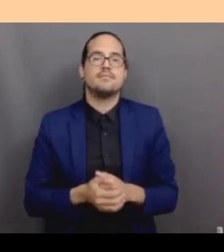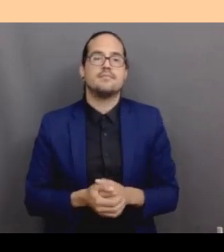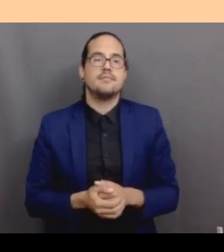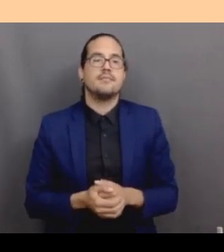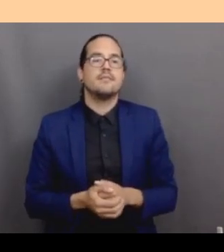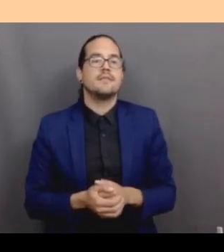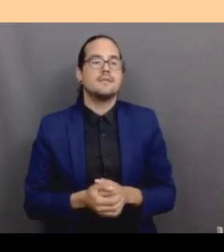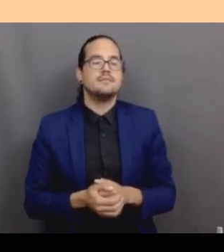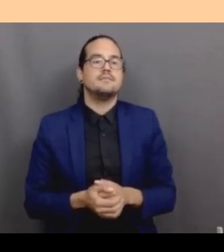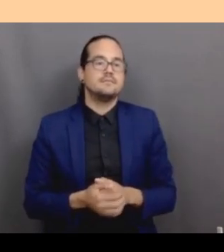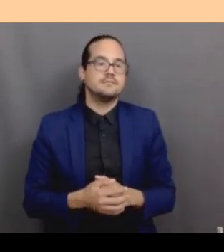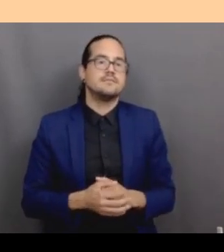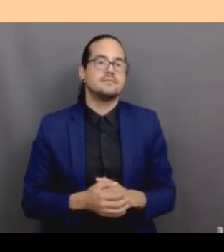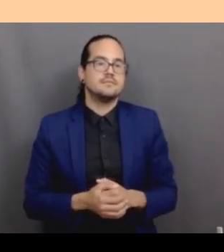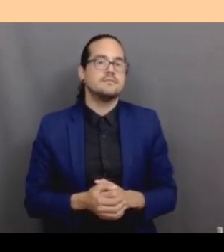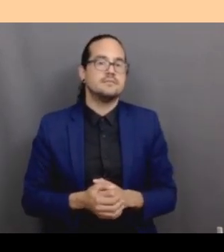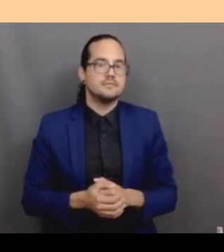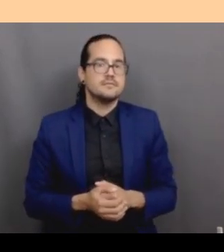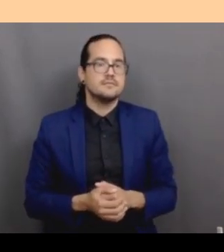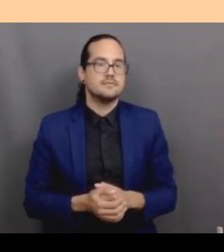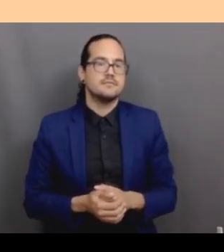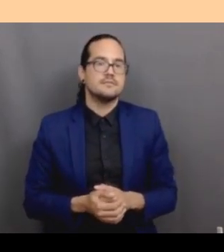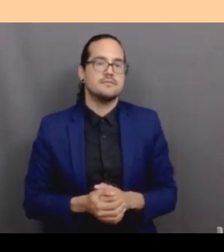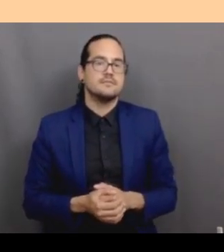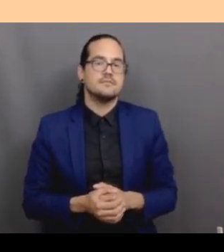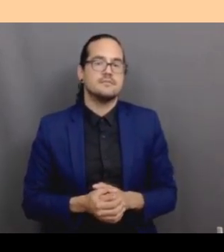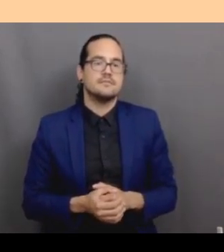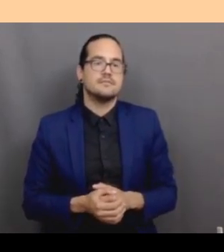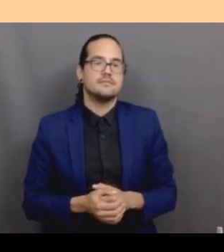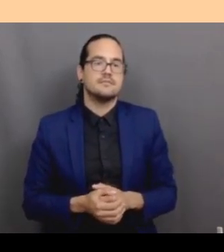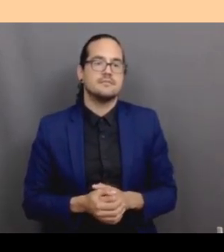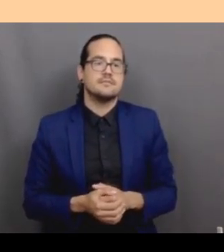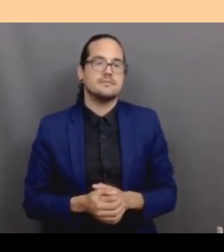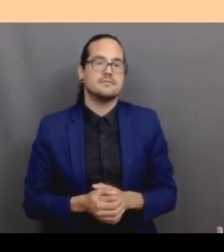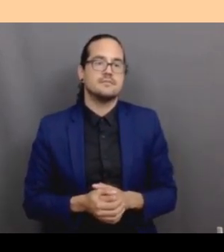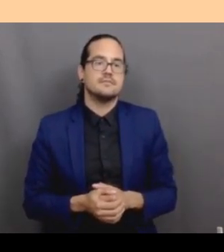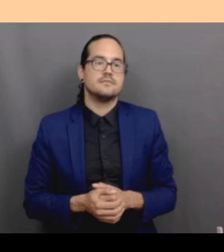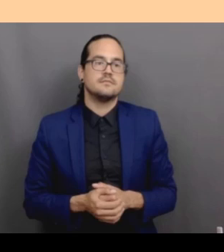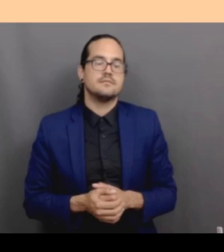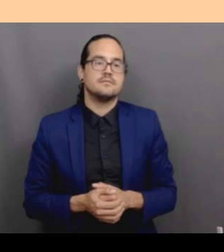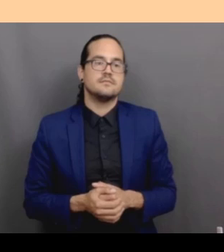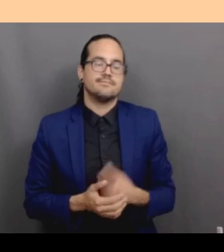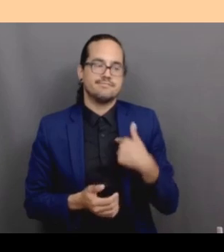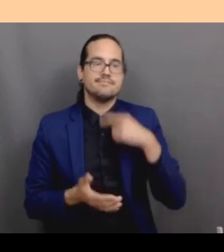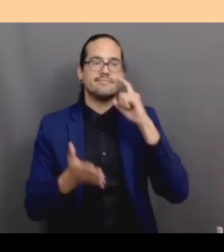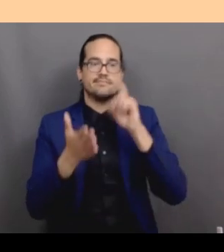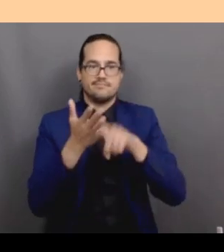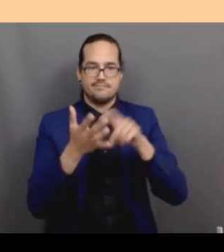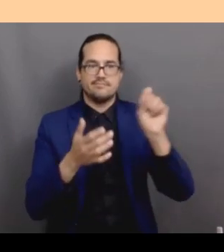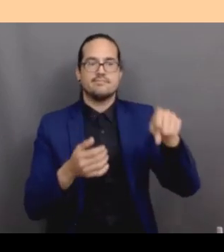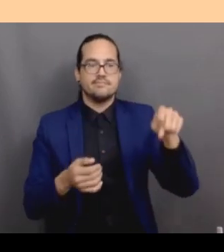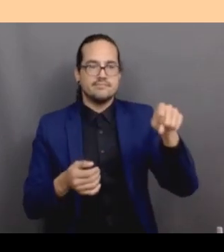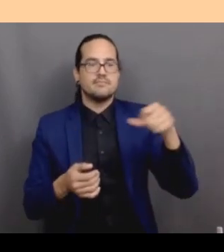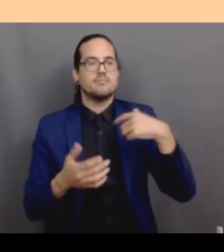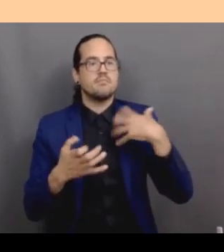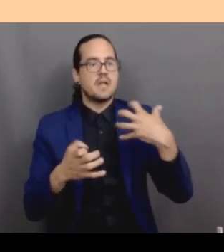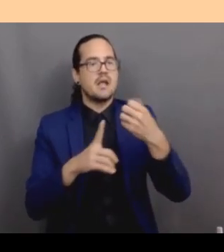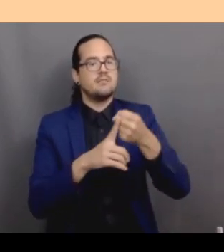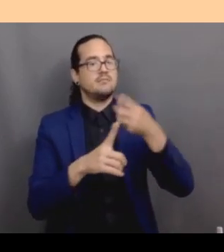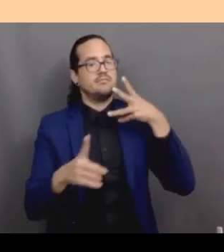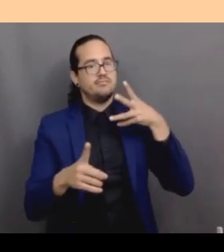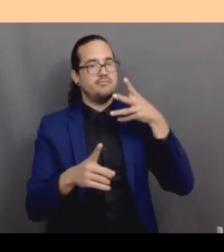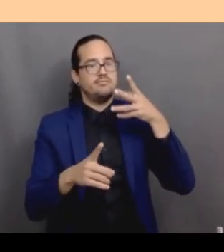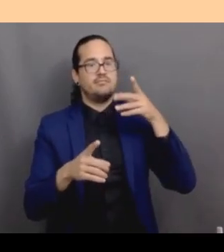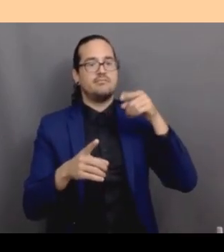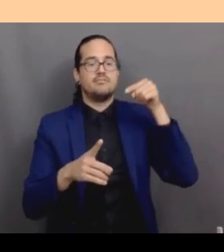that is the case, and that we have really expanded our use of technology